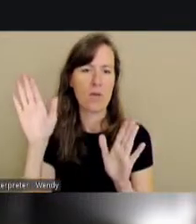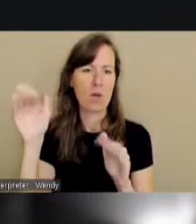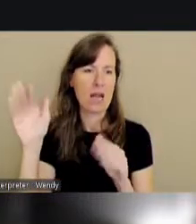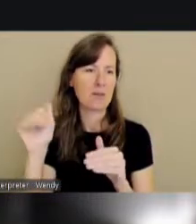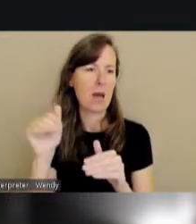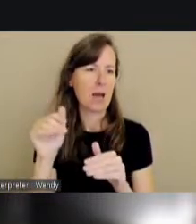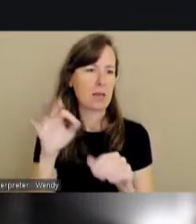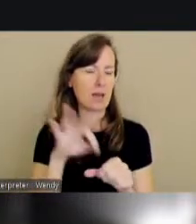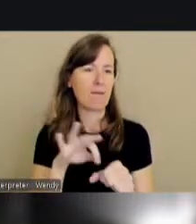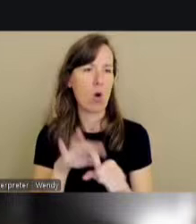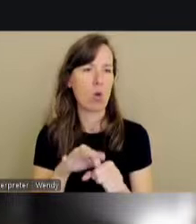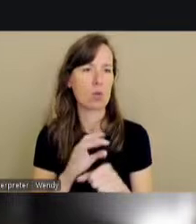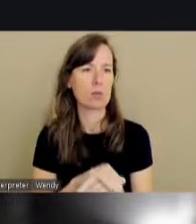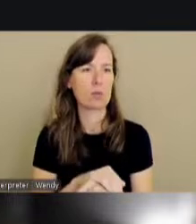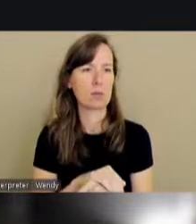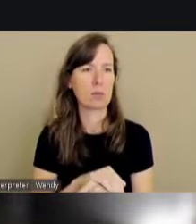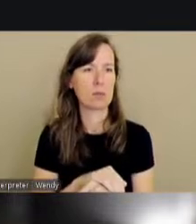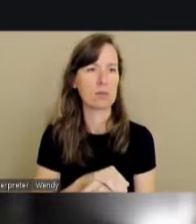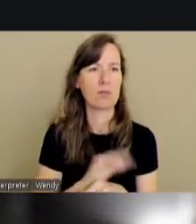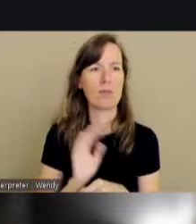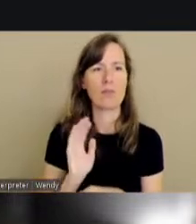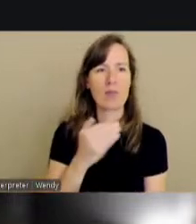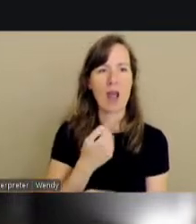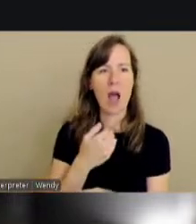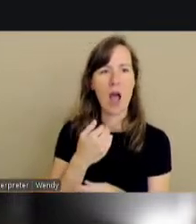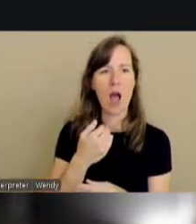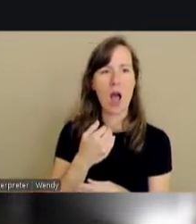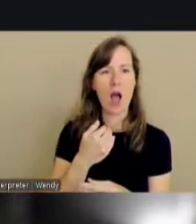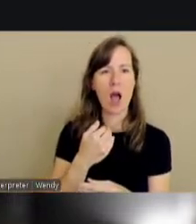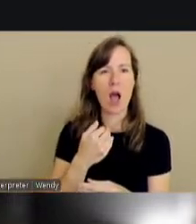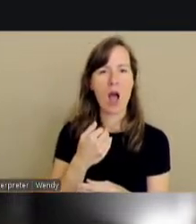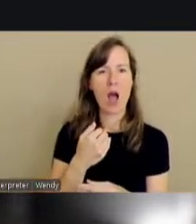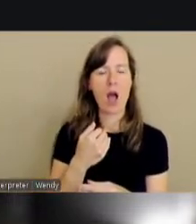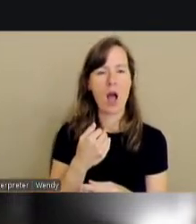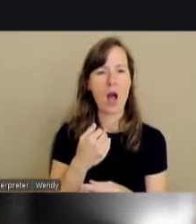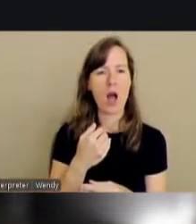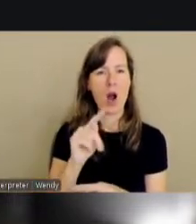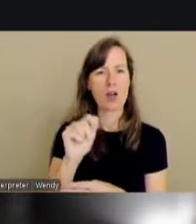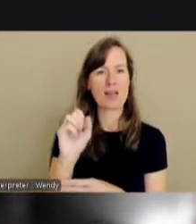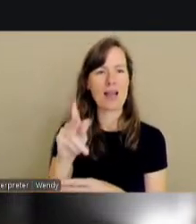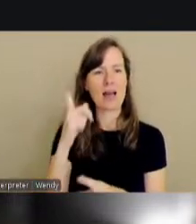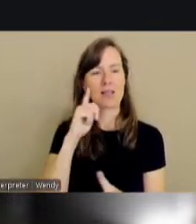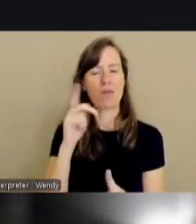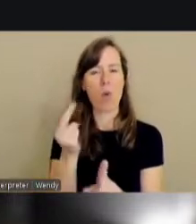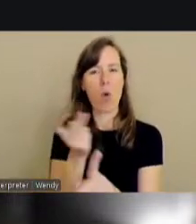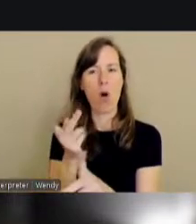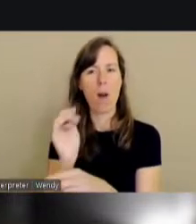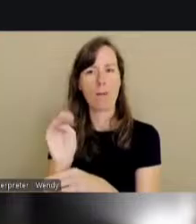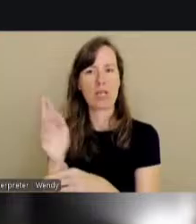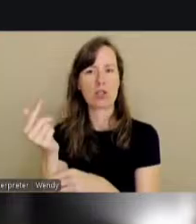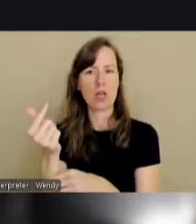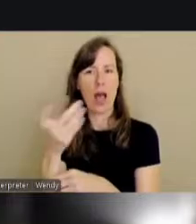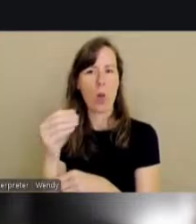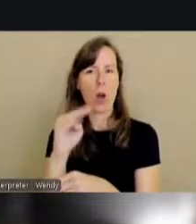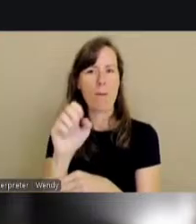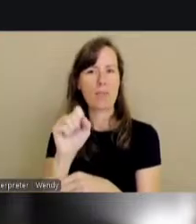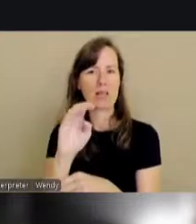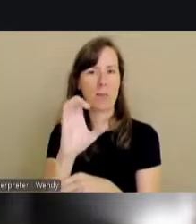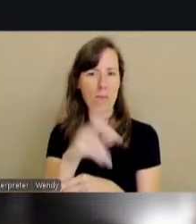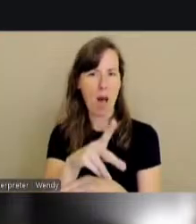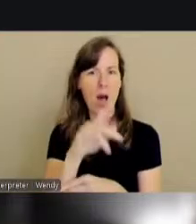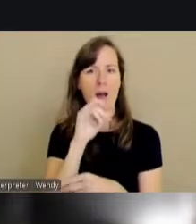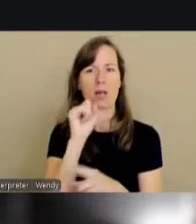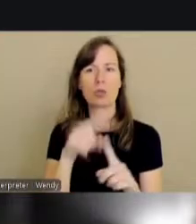that our tasking to Mr. Galloway and Ms. Mock is to identify